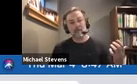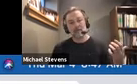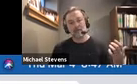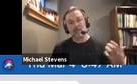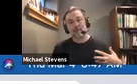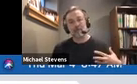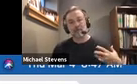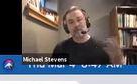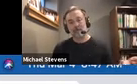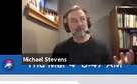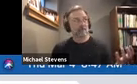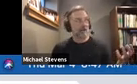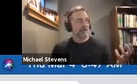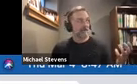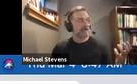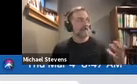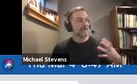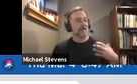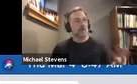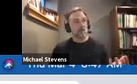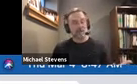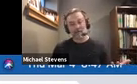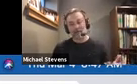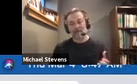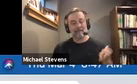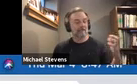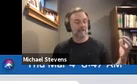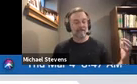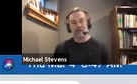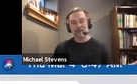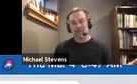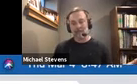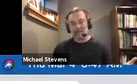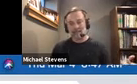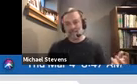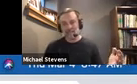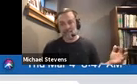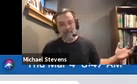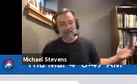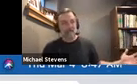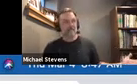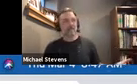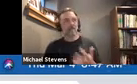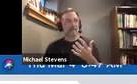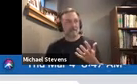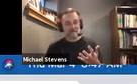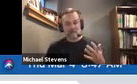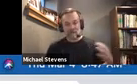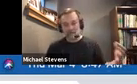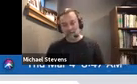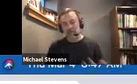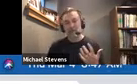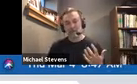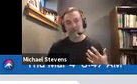instant quote feature for translation projects. This is our core product. We started in 1990 and this is what our business